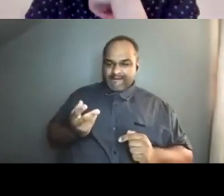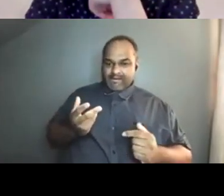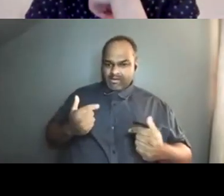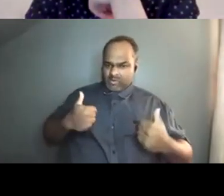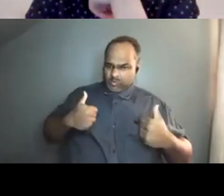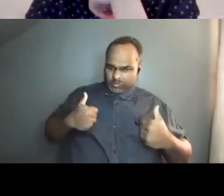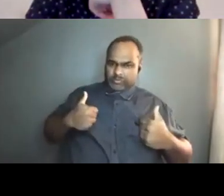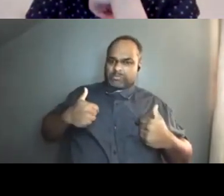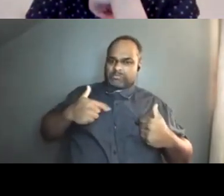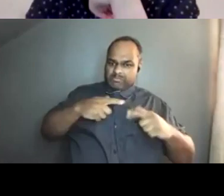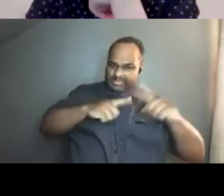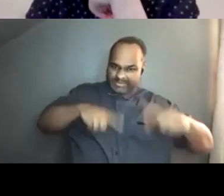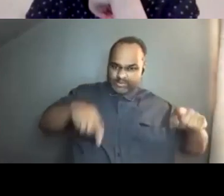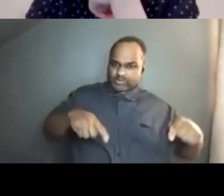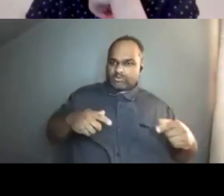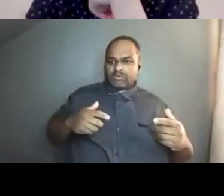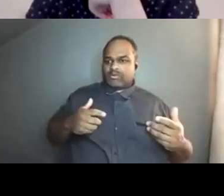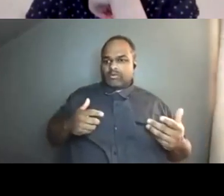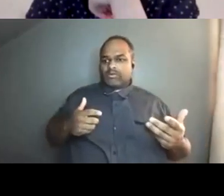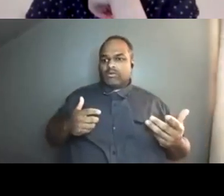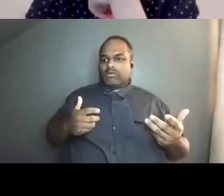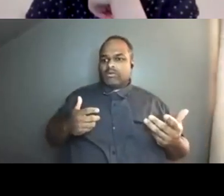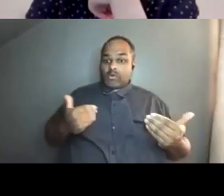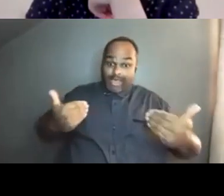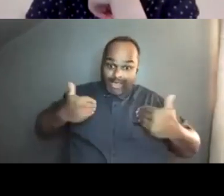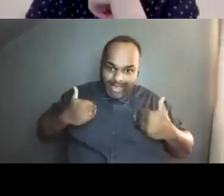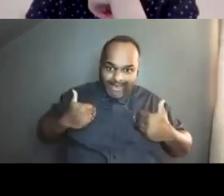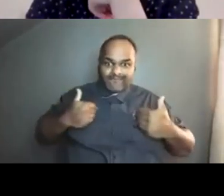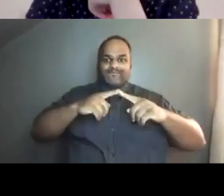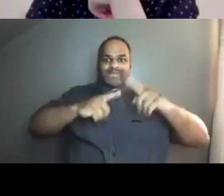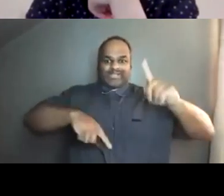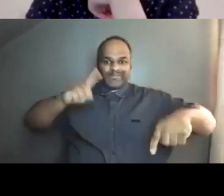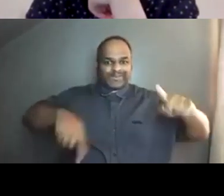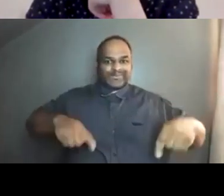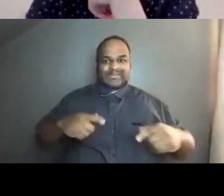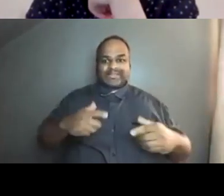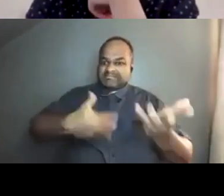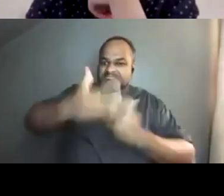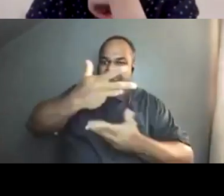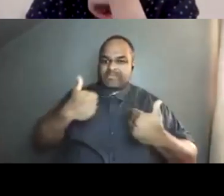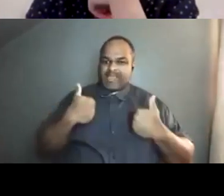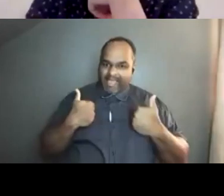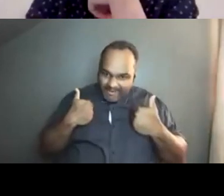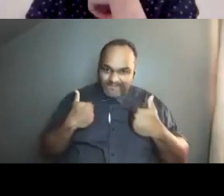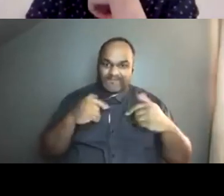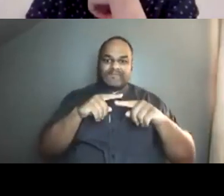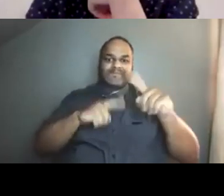diverse. It's a fact, we are diverse. We have diversity, we are a diversity society. And